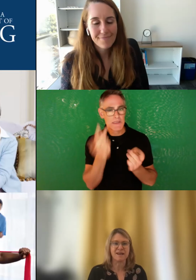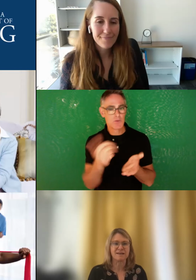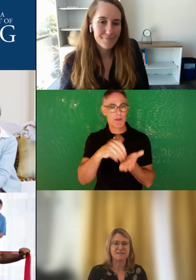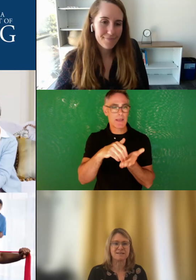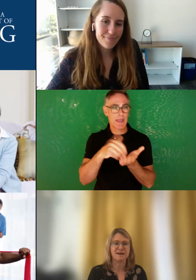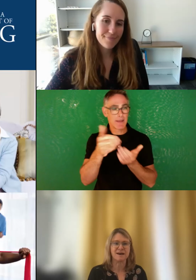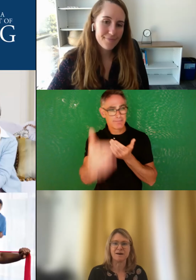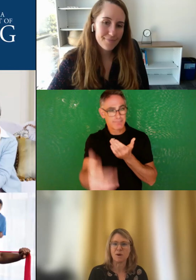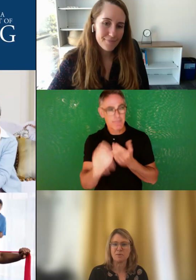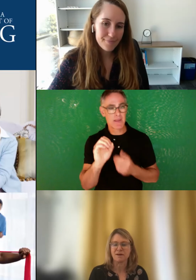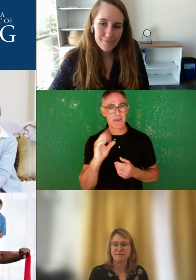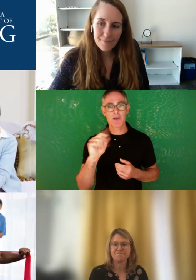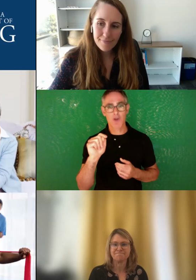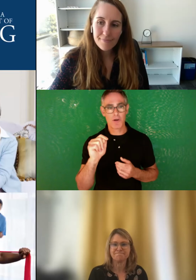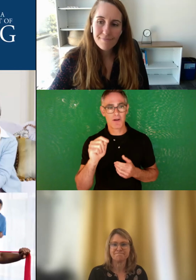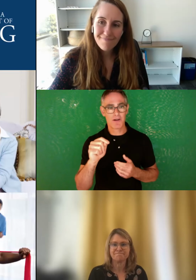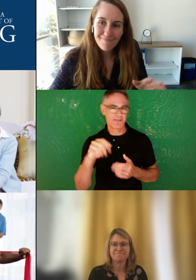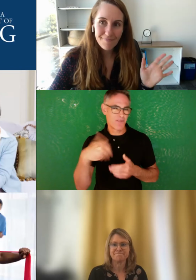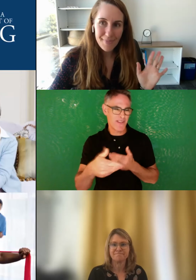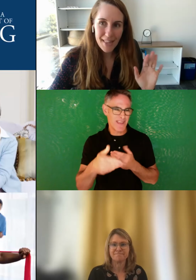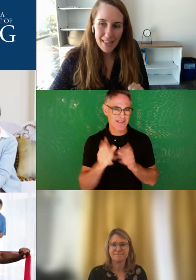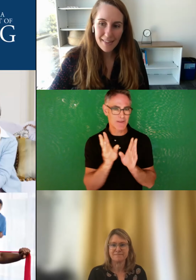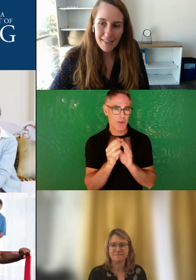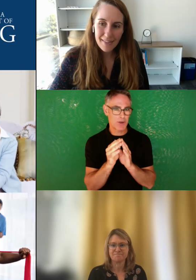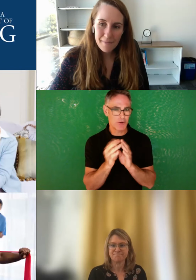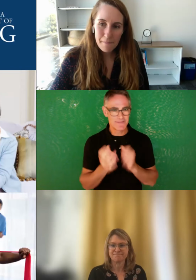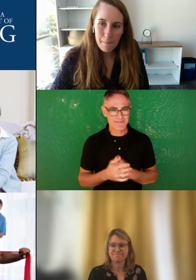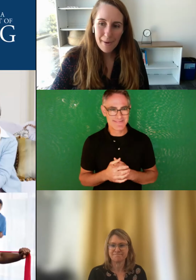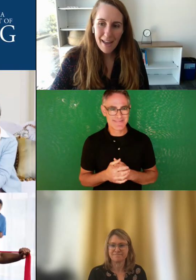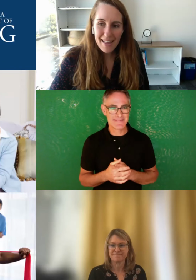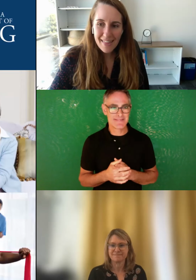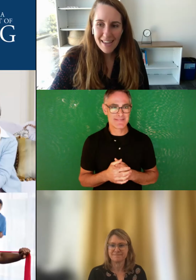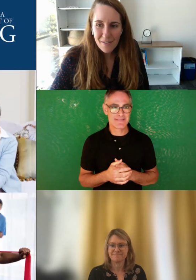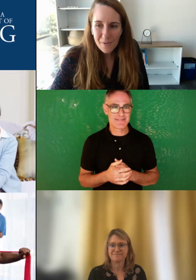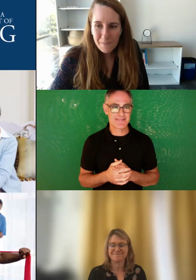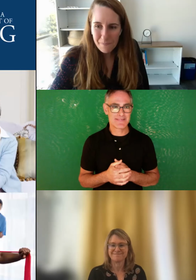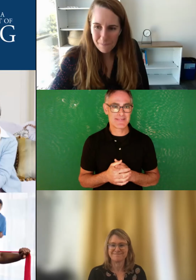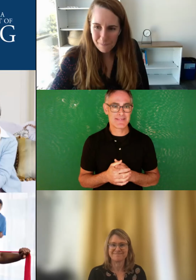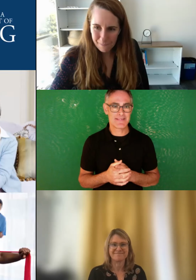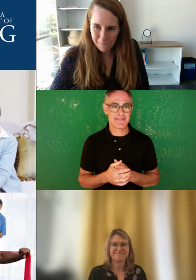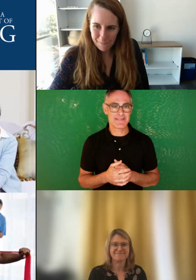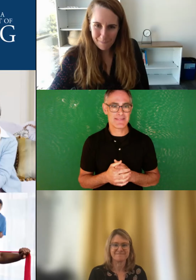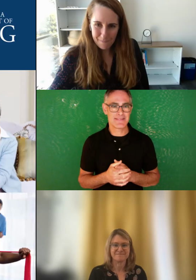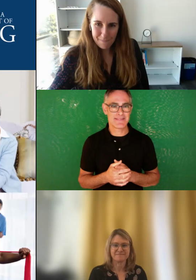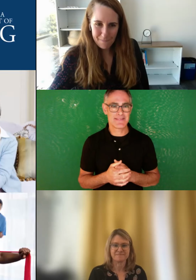the next webinar. Thank you.